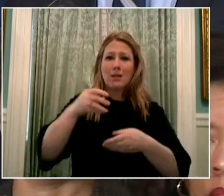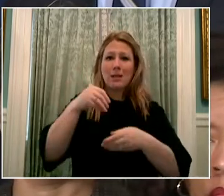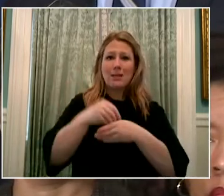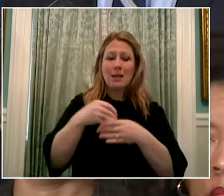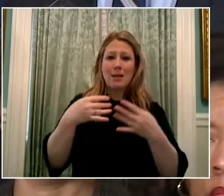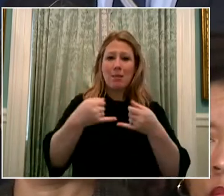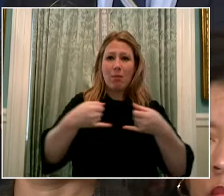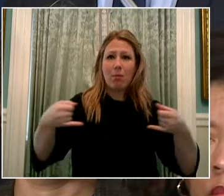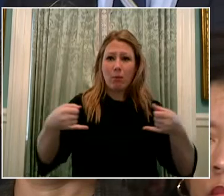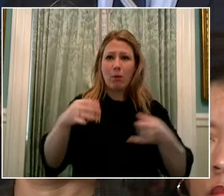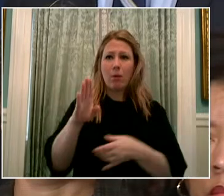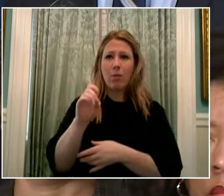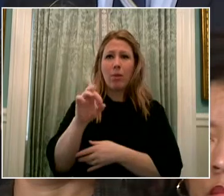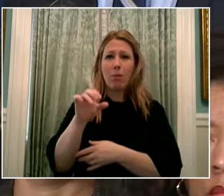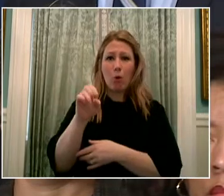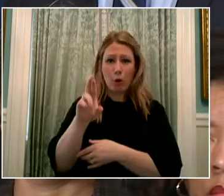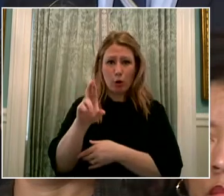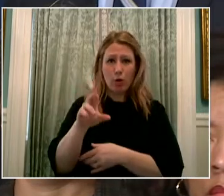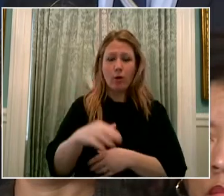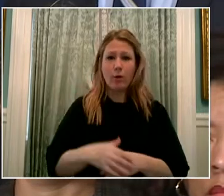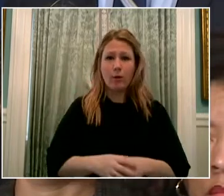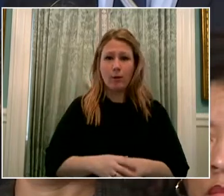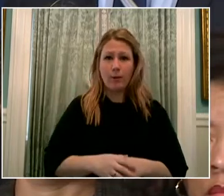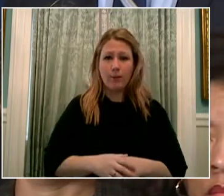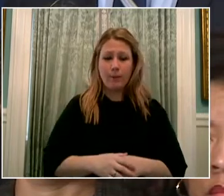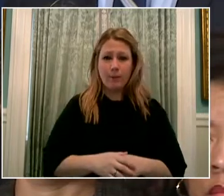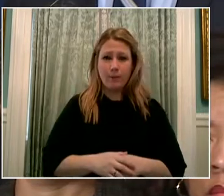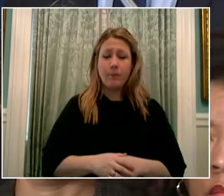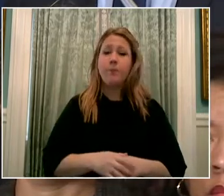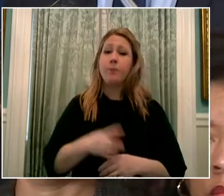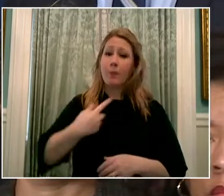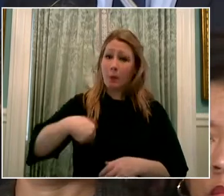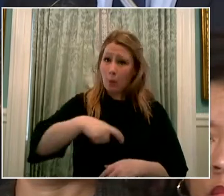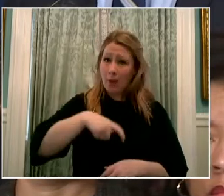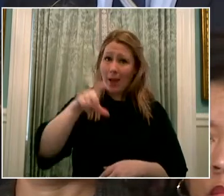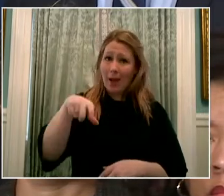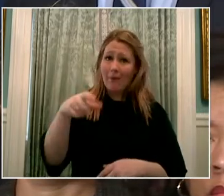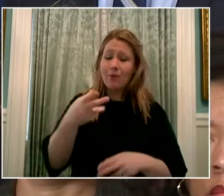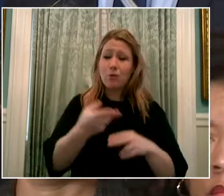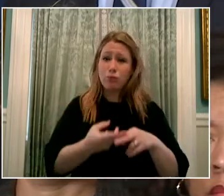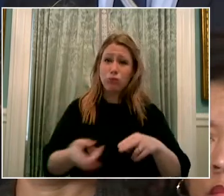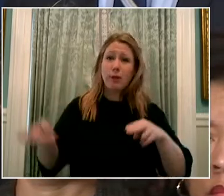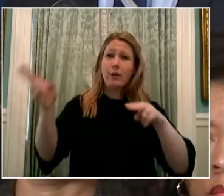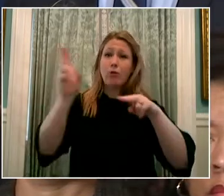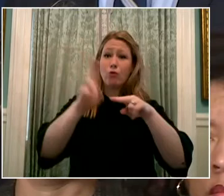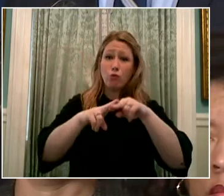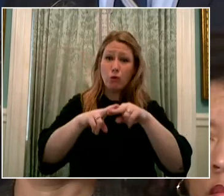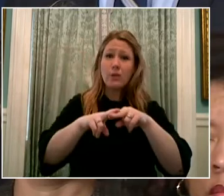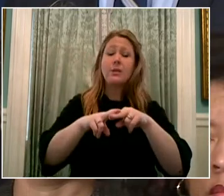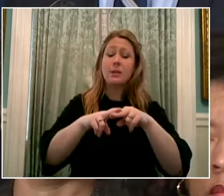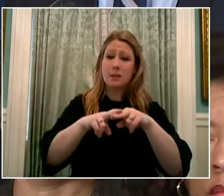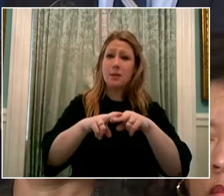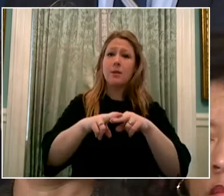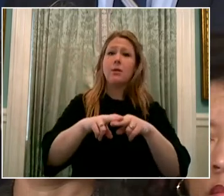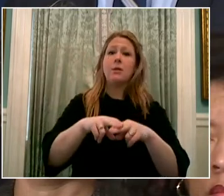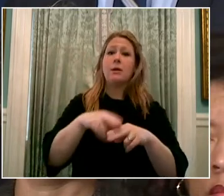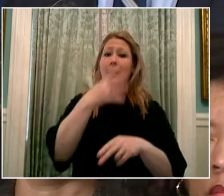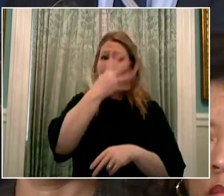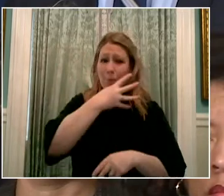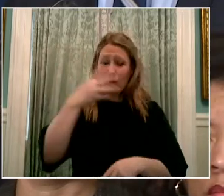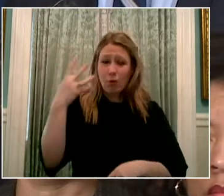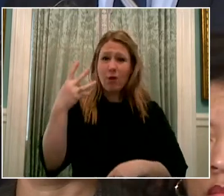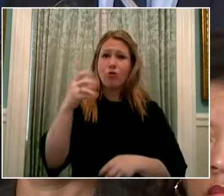States citizens in immigration offices. We must bolster those numbers. We have a heavy influx, but we don't have the population